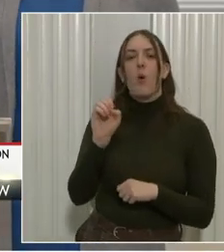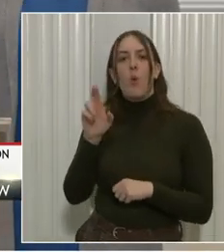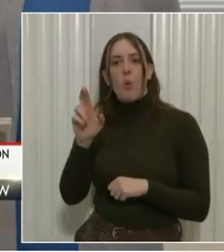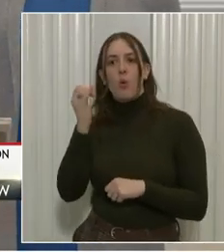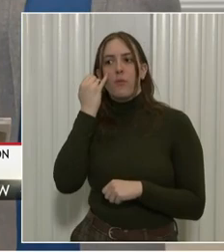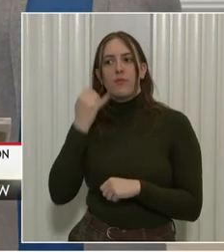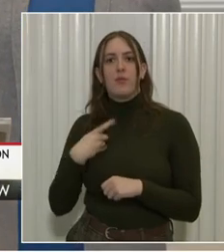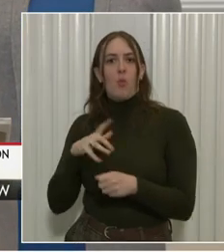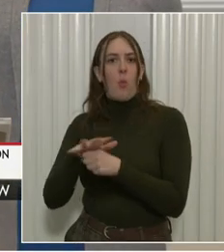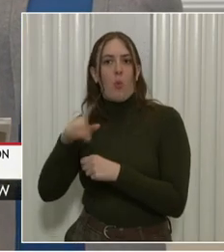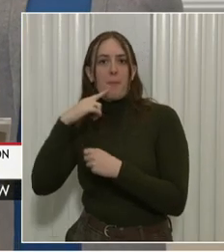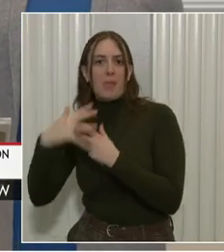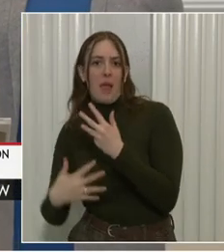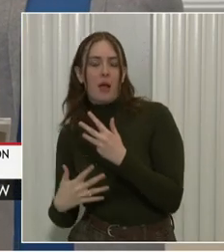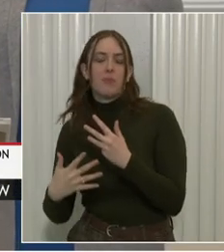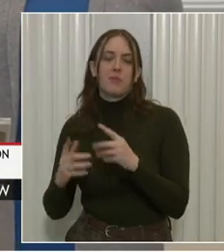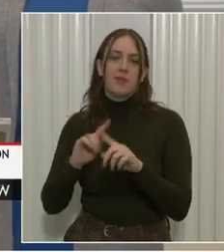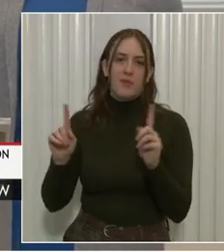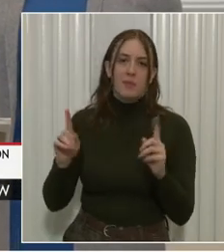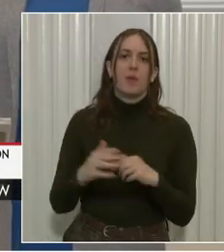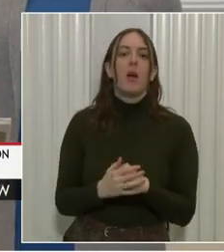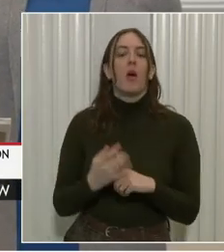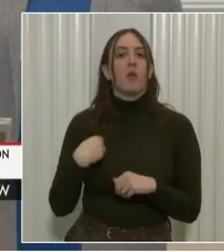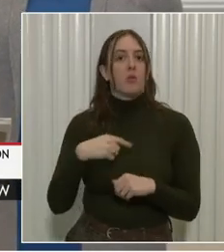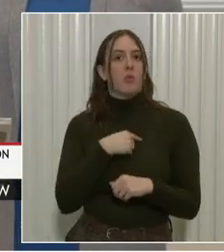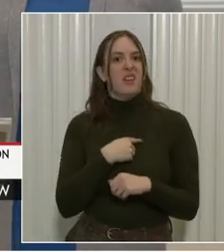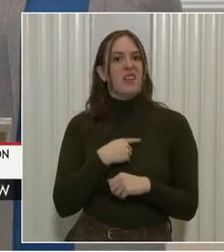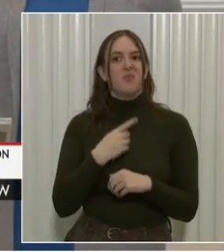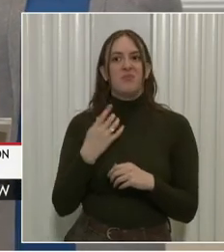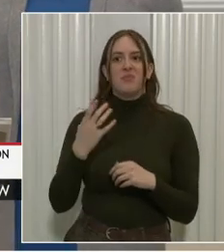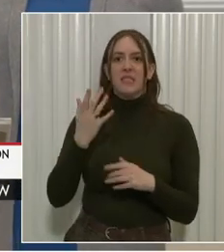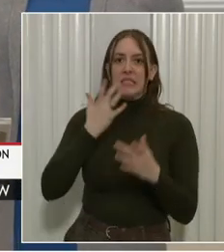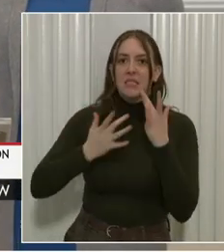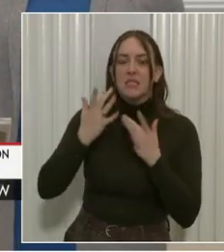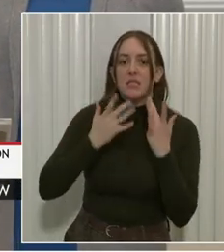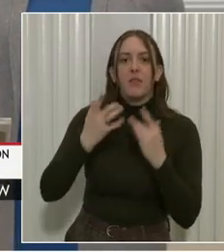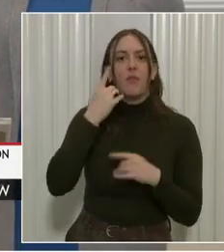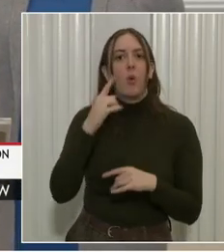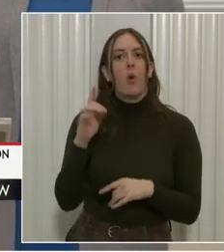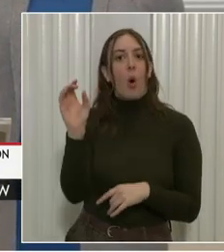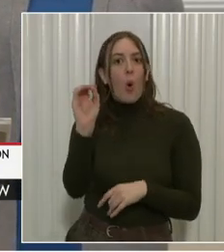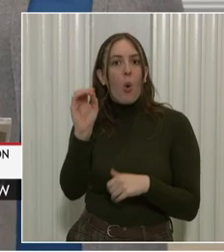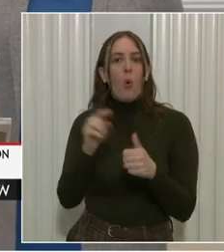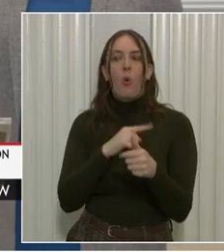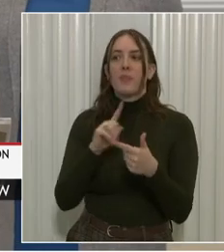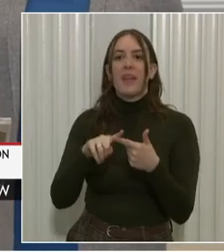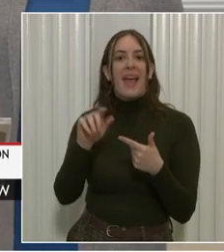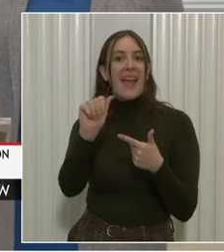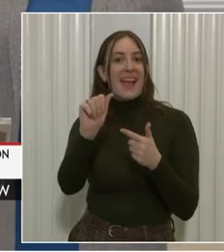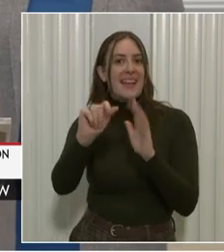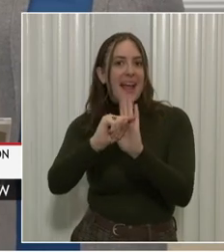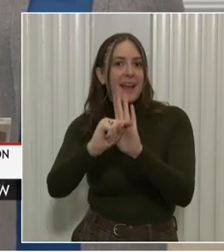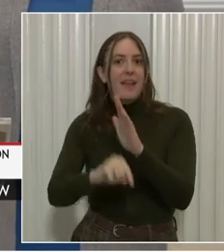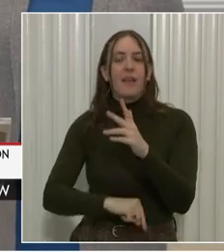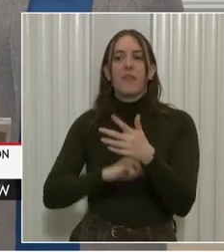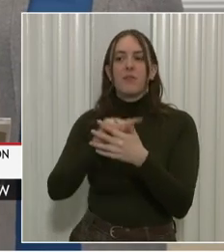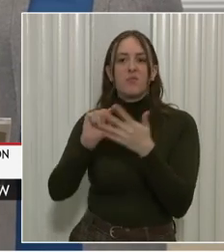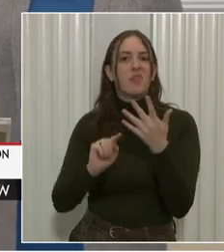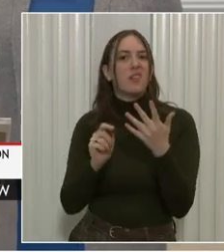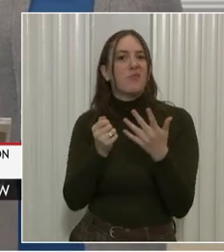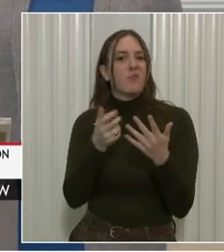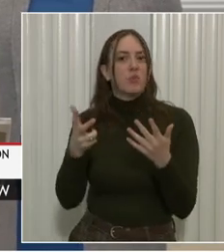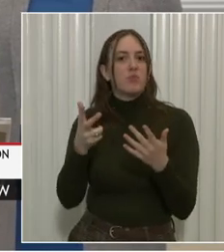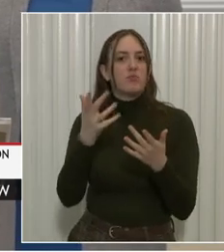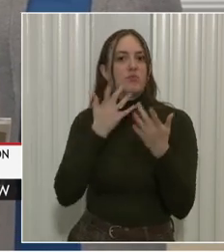and negative, group B, A negative, multiple types that have been in short supply, and in some cases